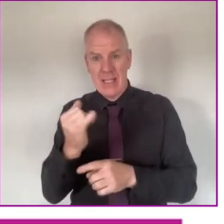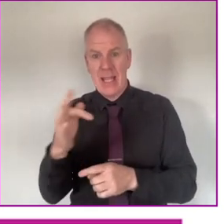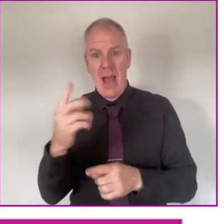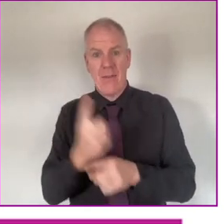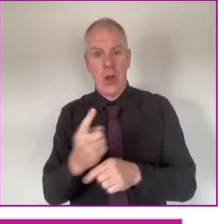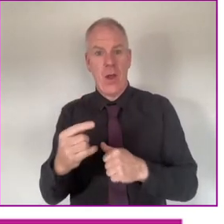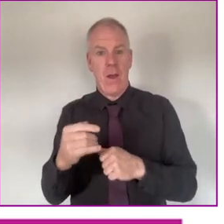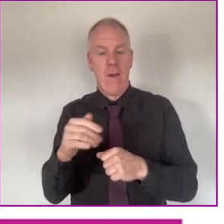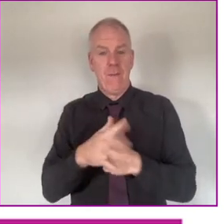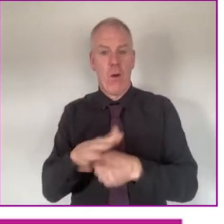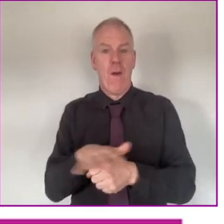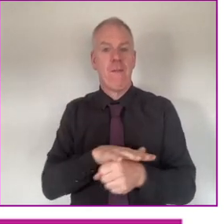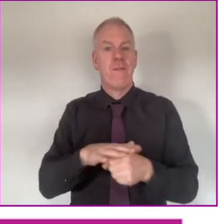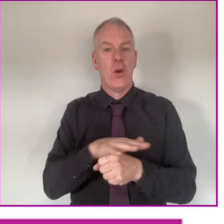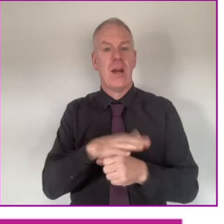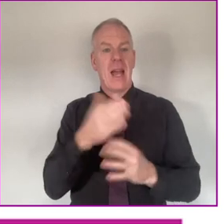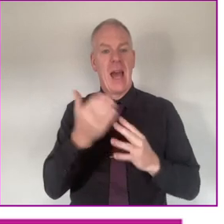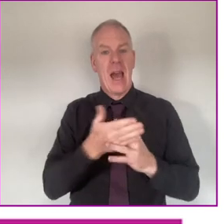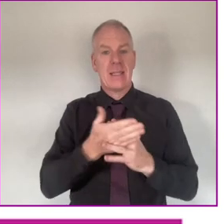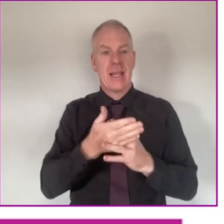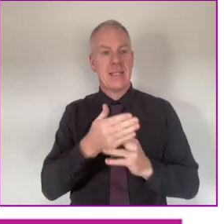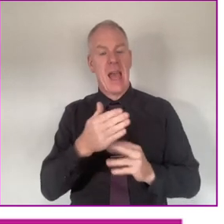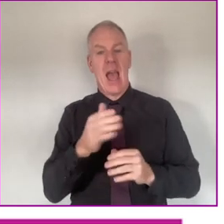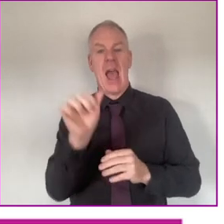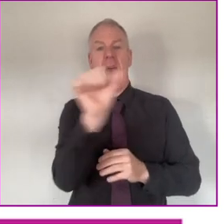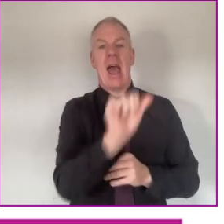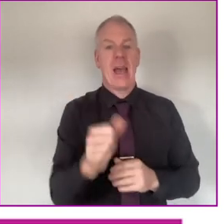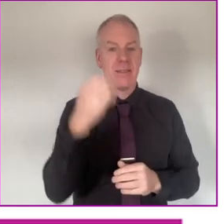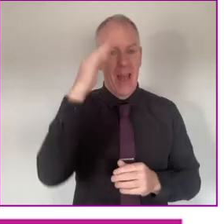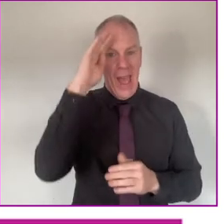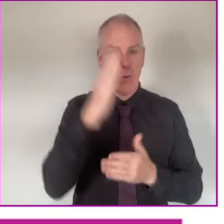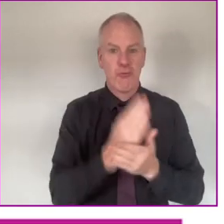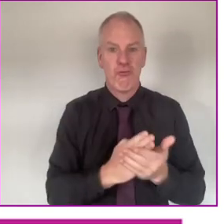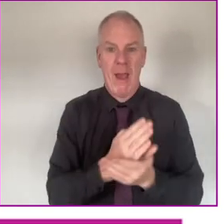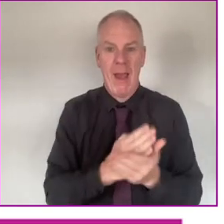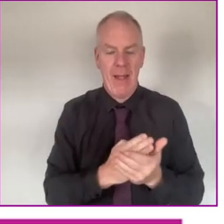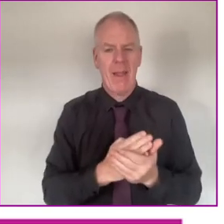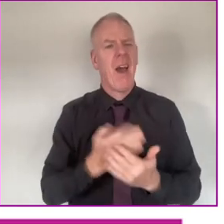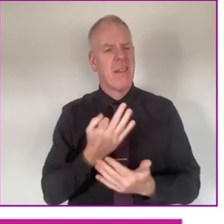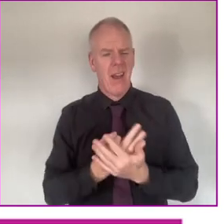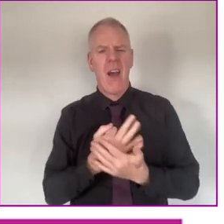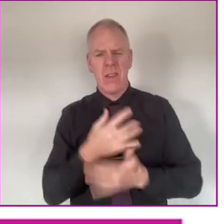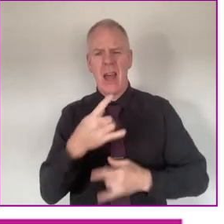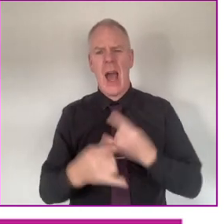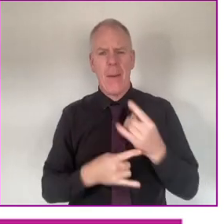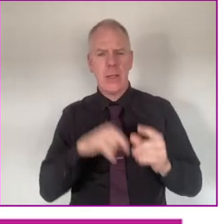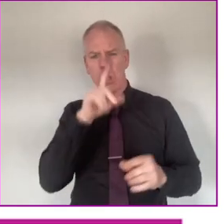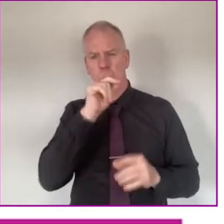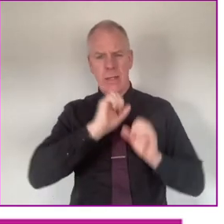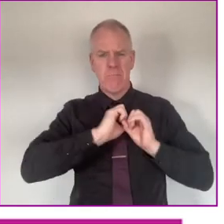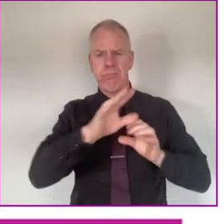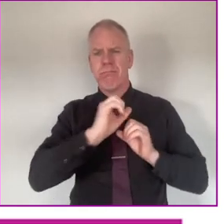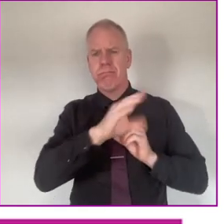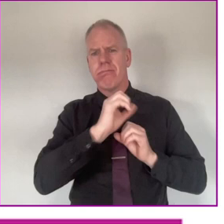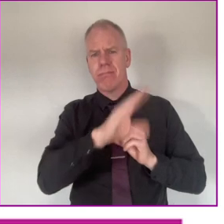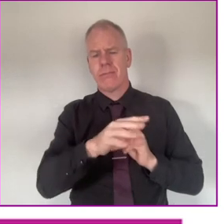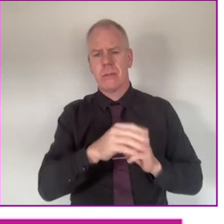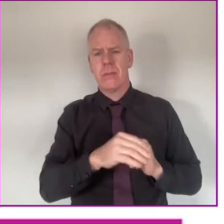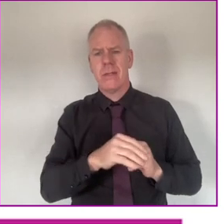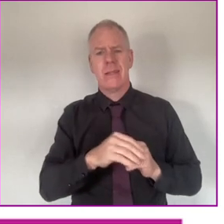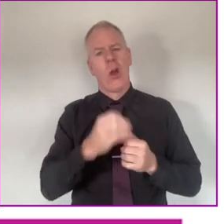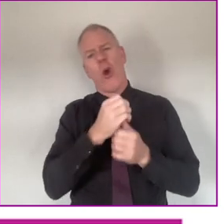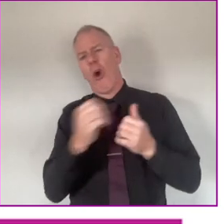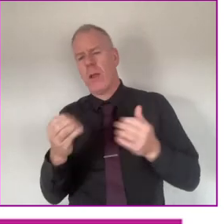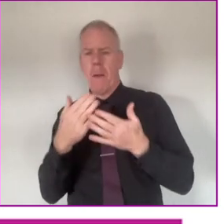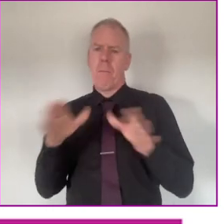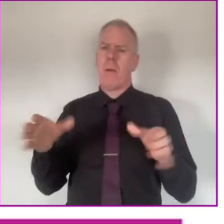full access. And I tweeted that at Irish Rail. As I often would do actually. Tweet at Irish Rail